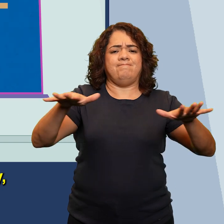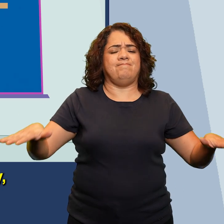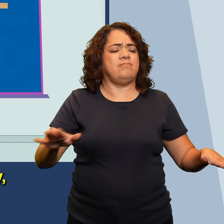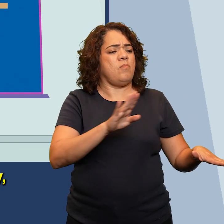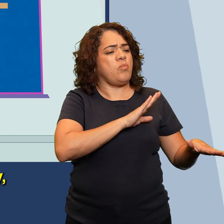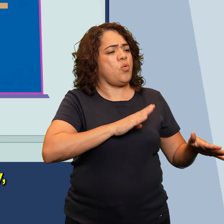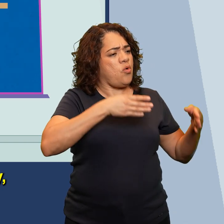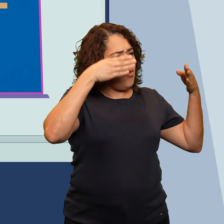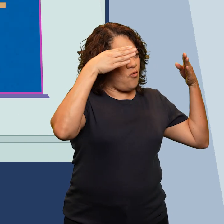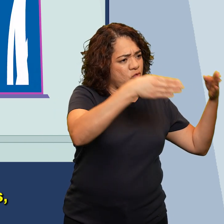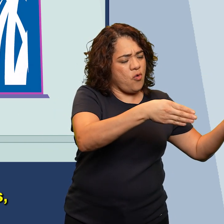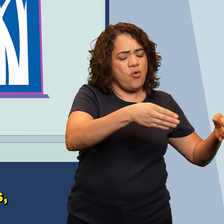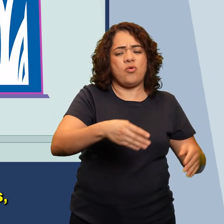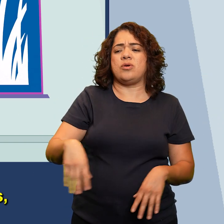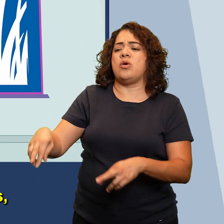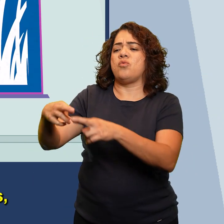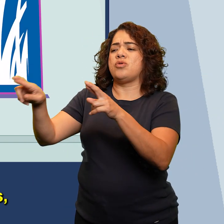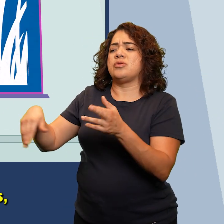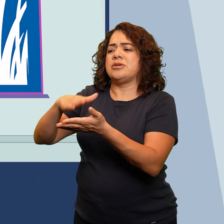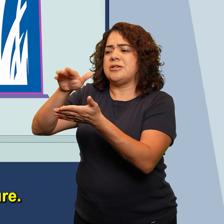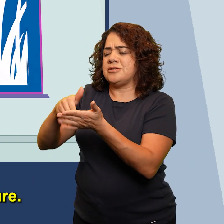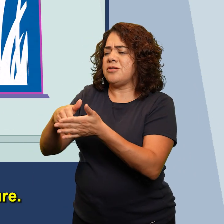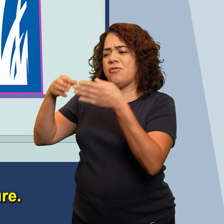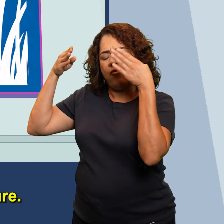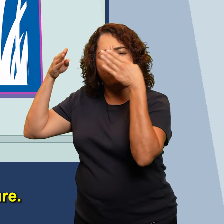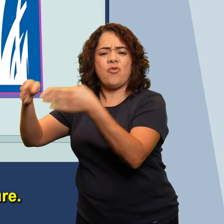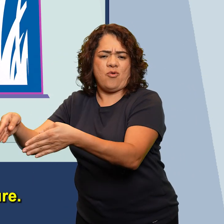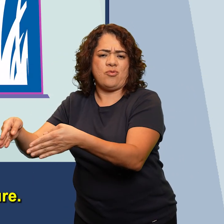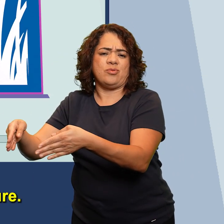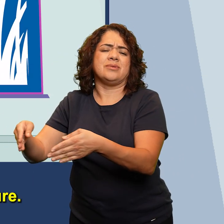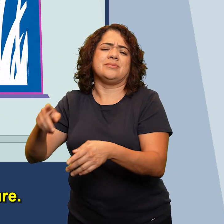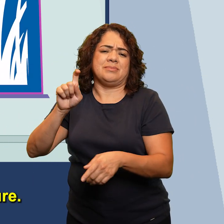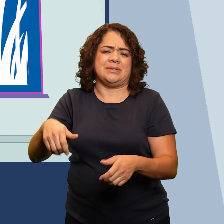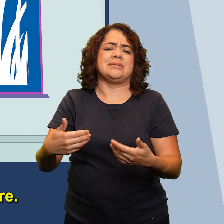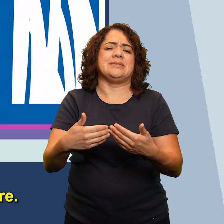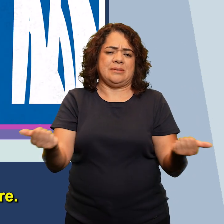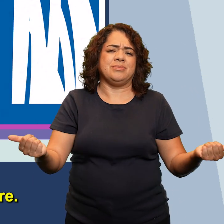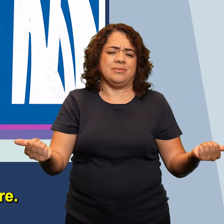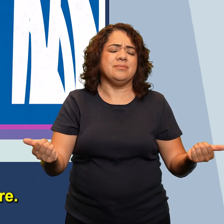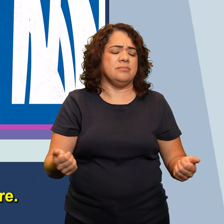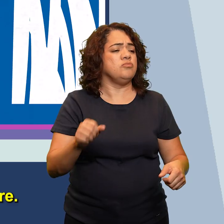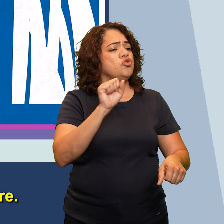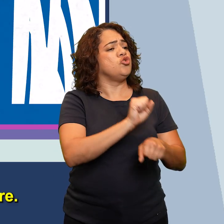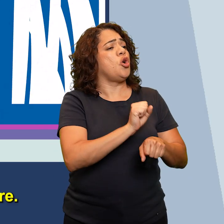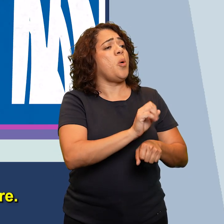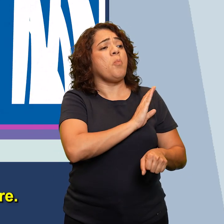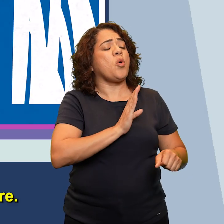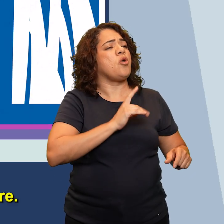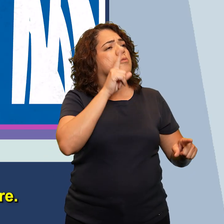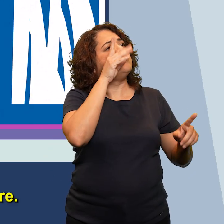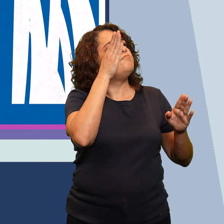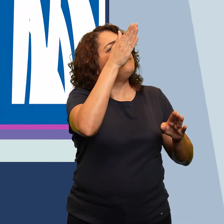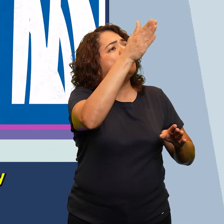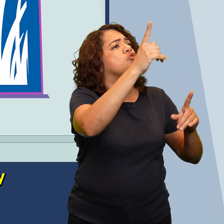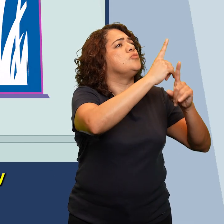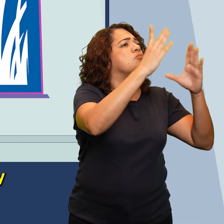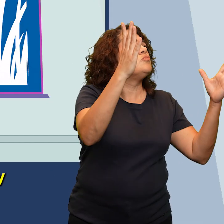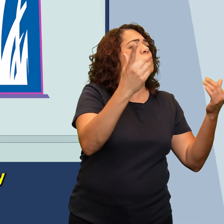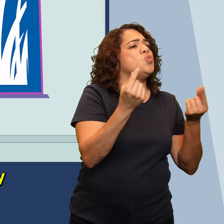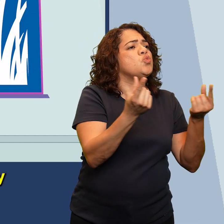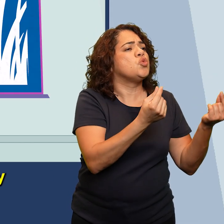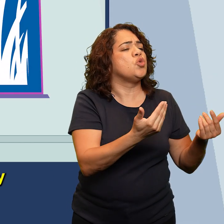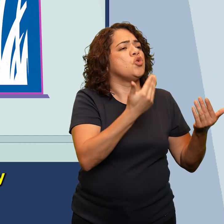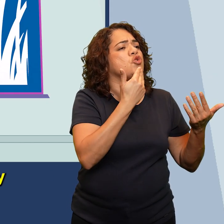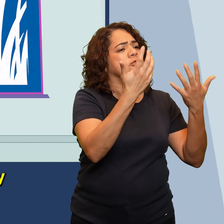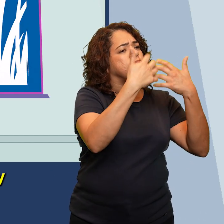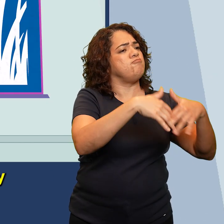above the fray, so to speak. If you're deep in the weeds, you cannot see the big picture. Your job is always big picture. Also,